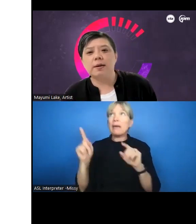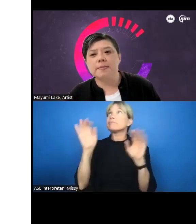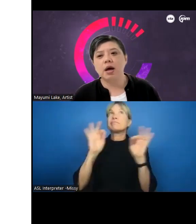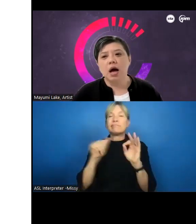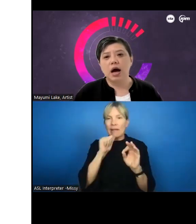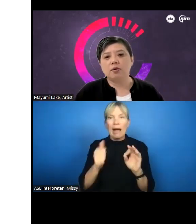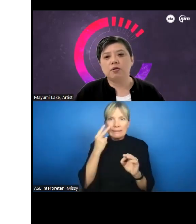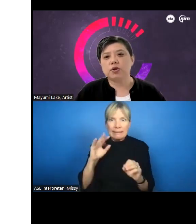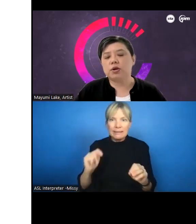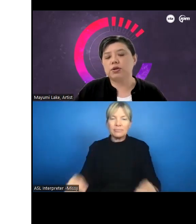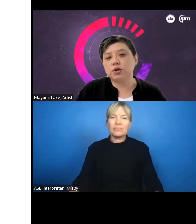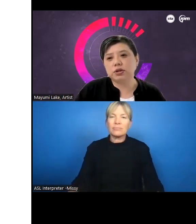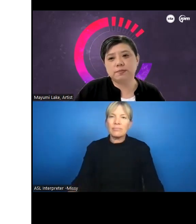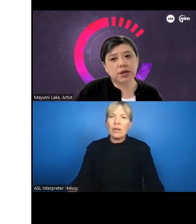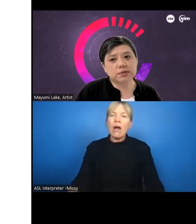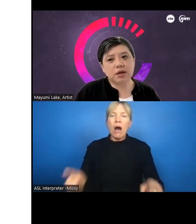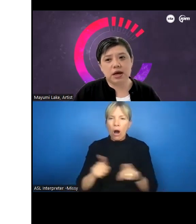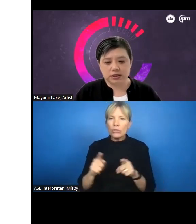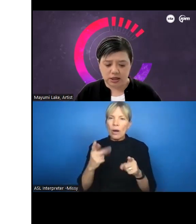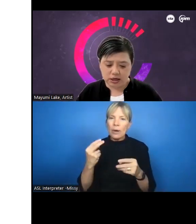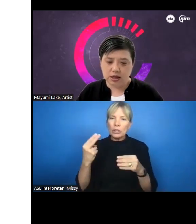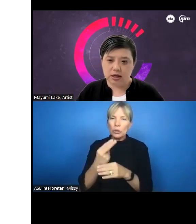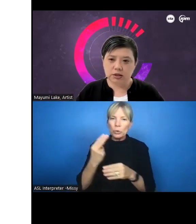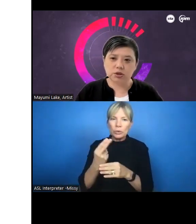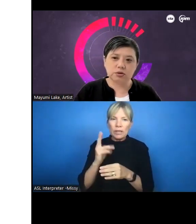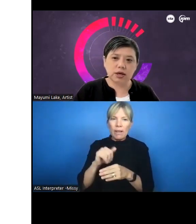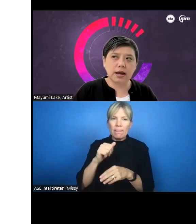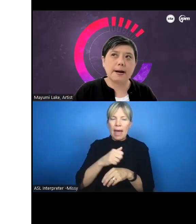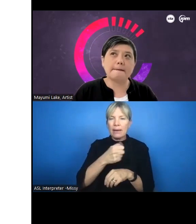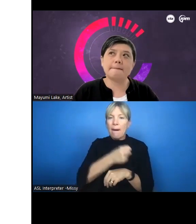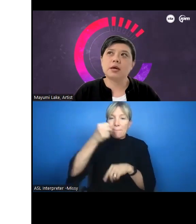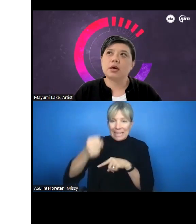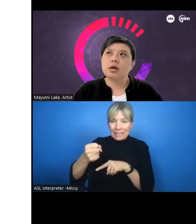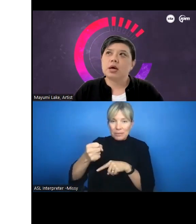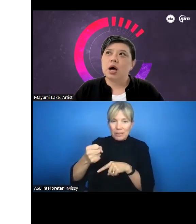that I also wanted to use a placement as like to then